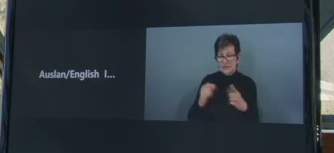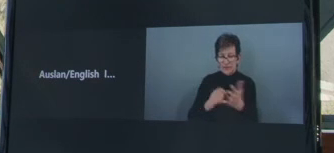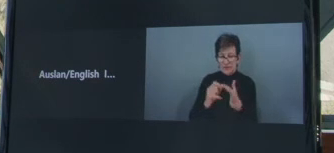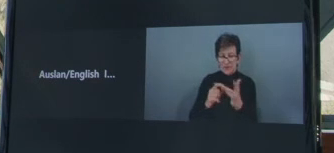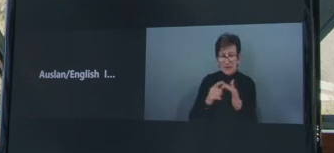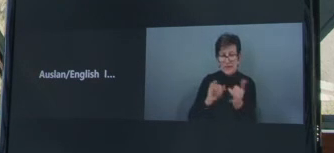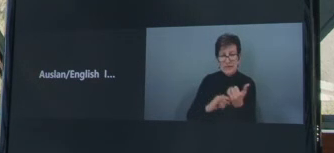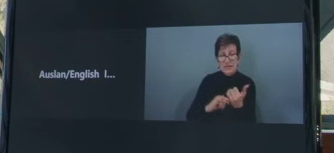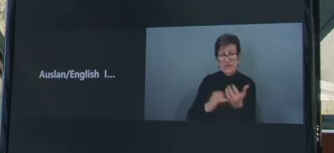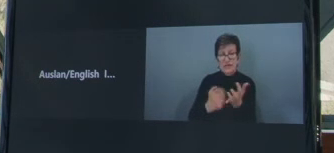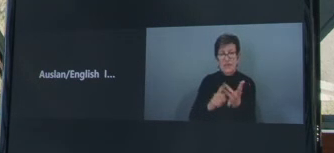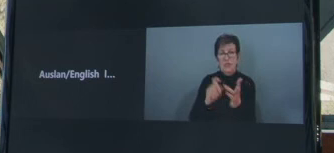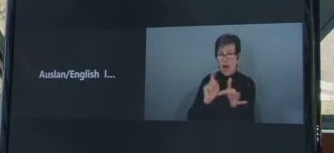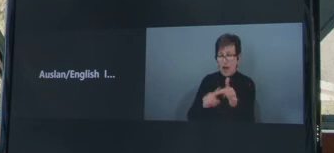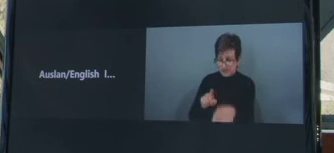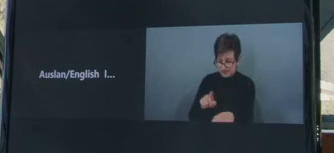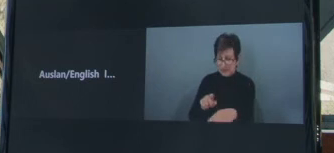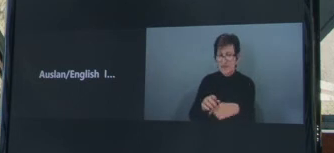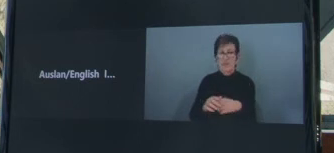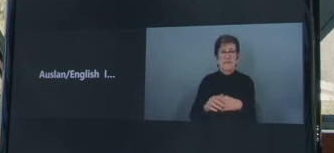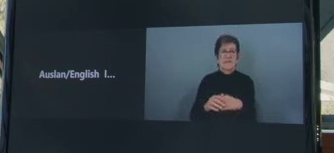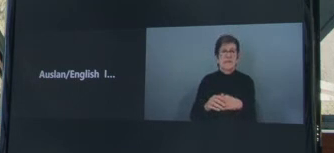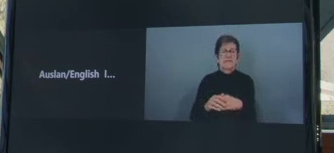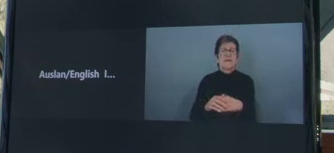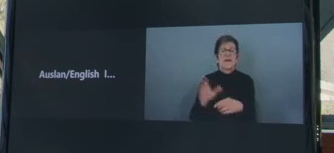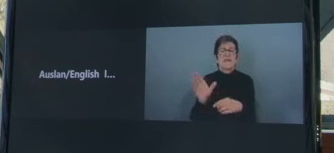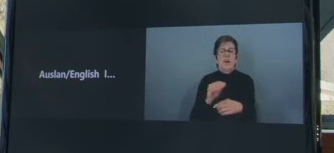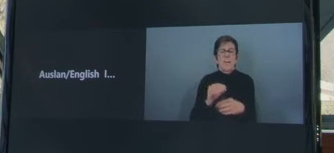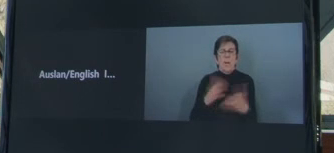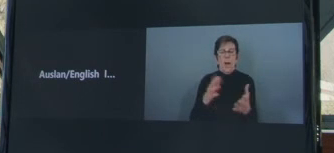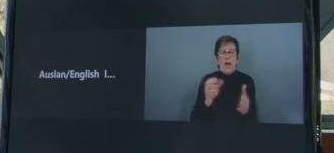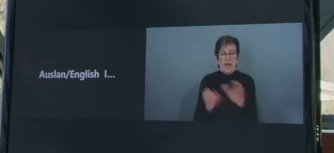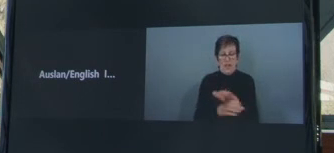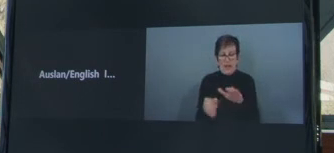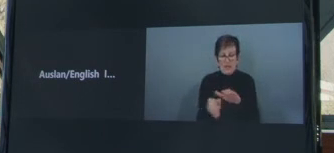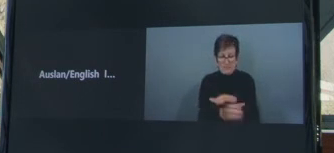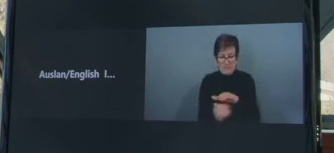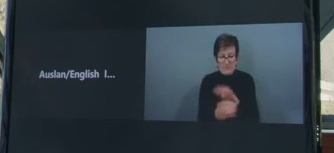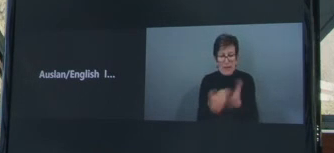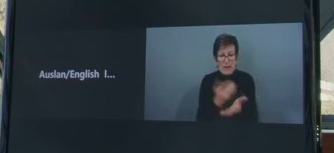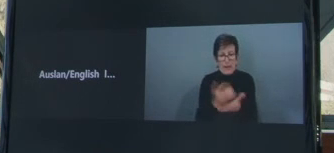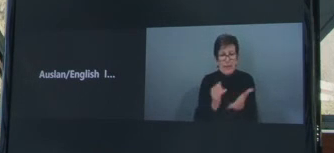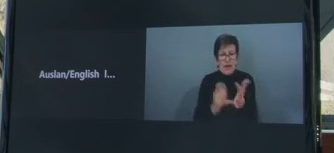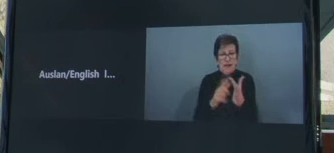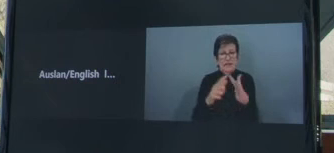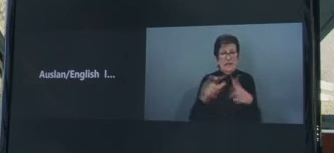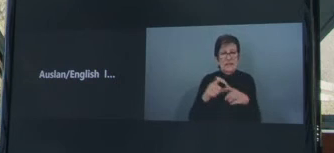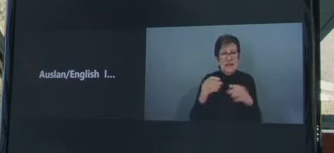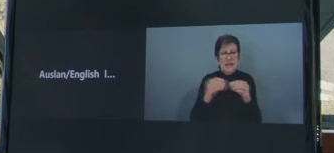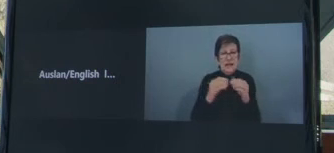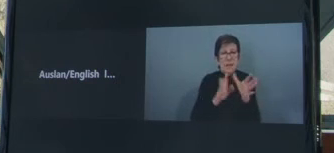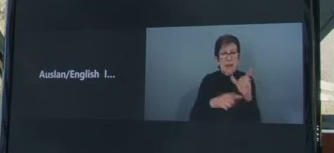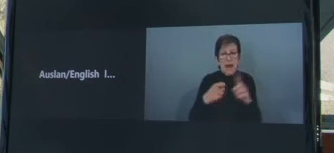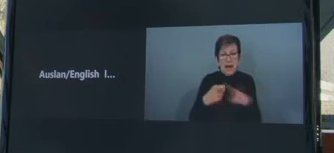where we have the sort of world's crop trust in a seed bank. And we grew sort of 2 cycles of each of